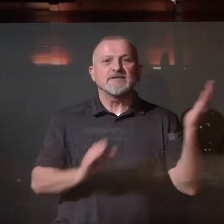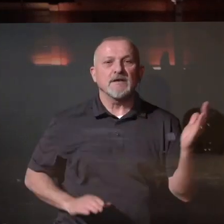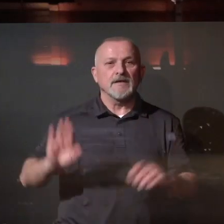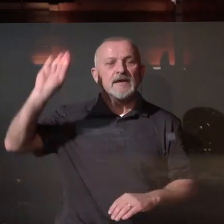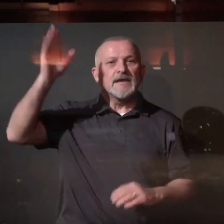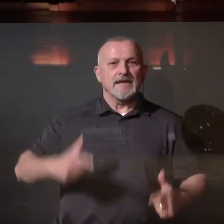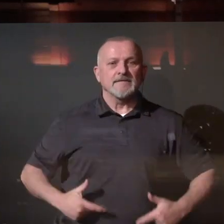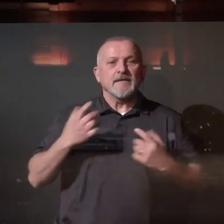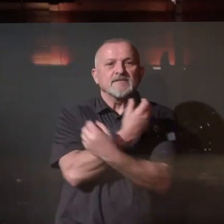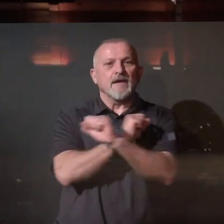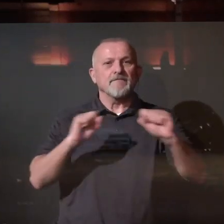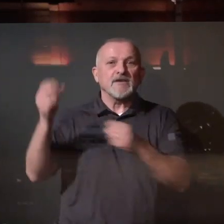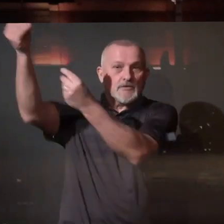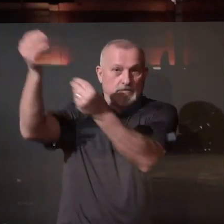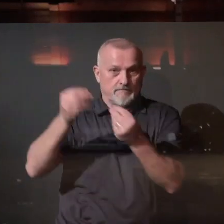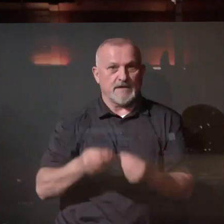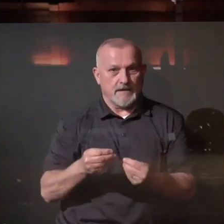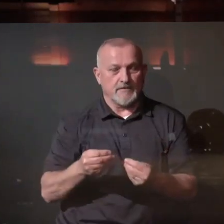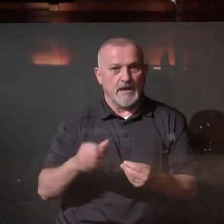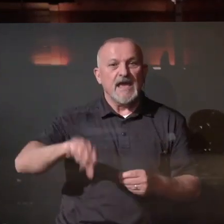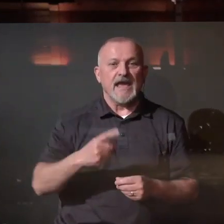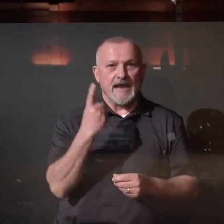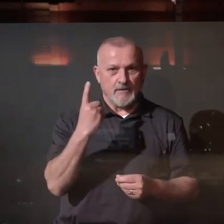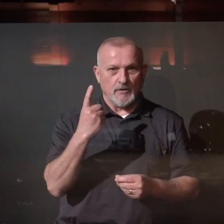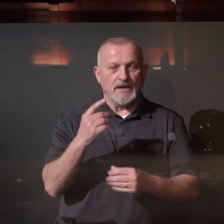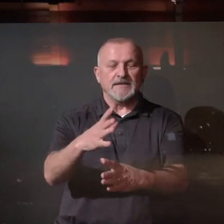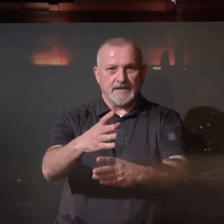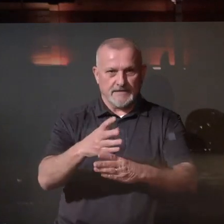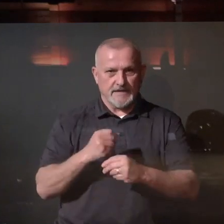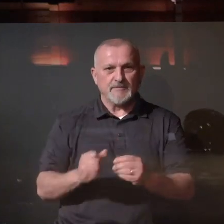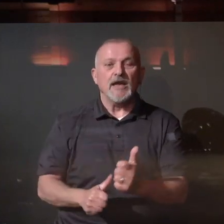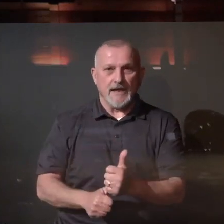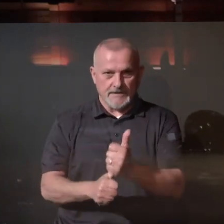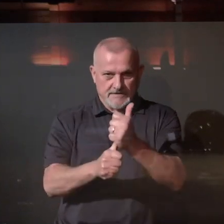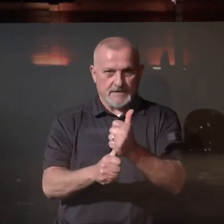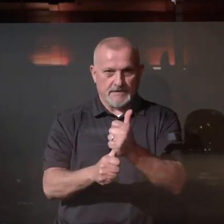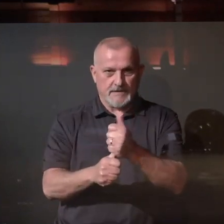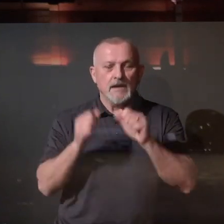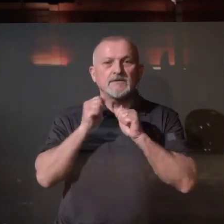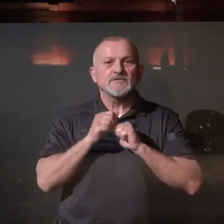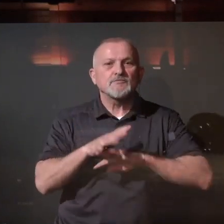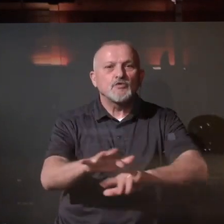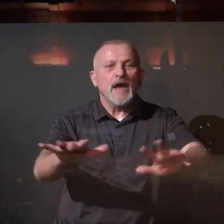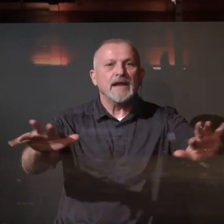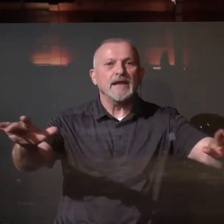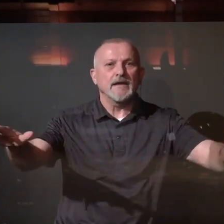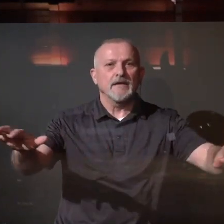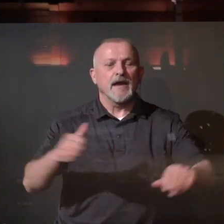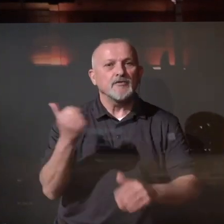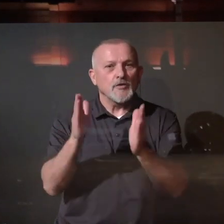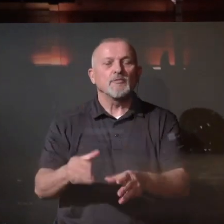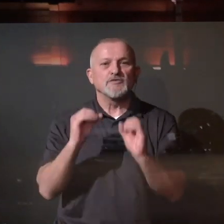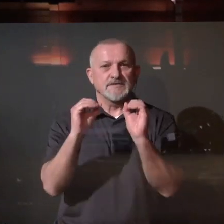salvation that he brings. It says, anyone who embraces and assists in the spreading of the teachings